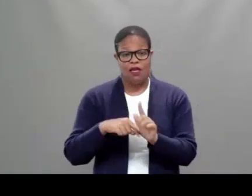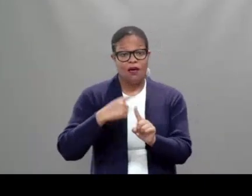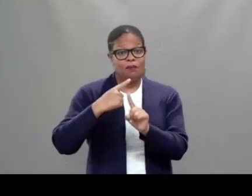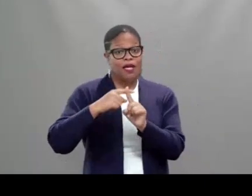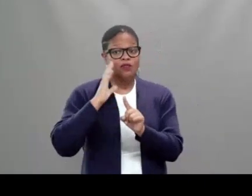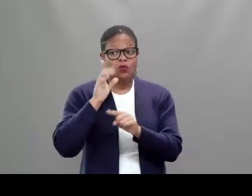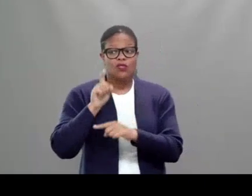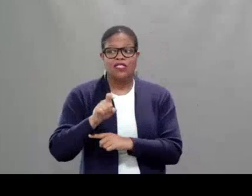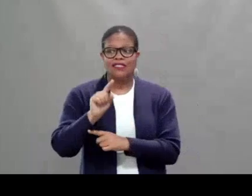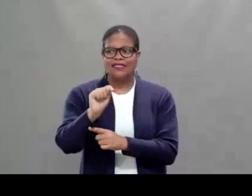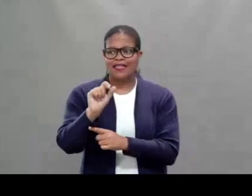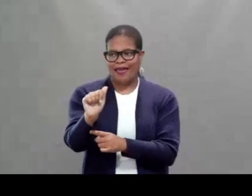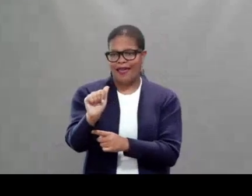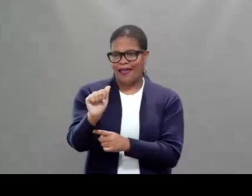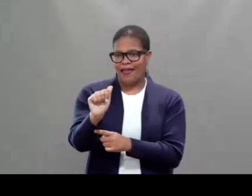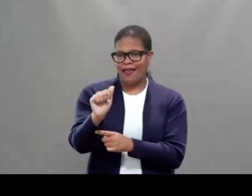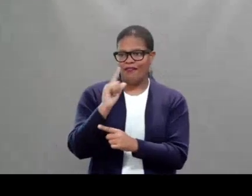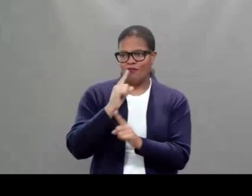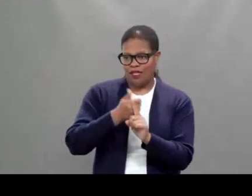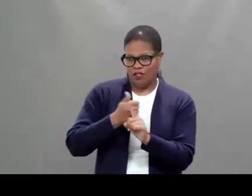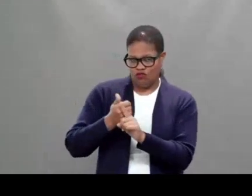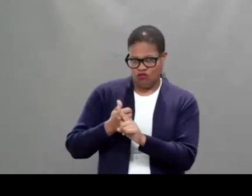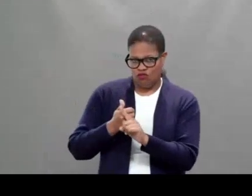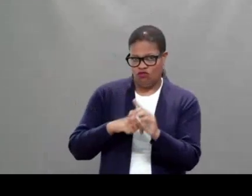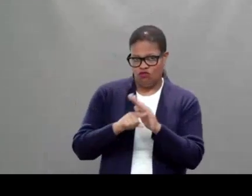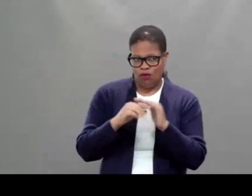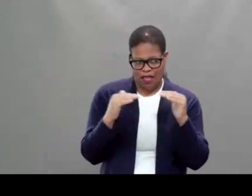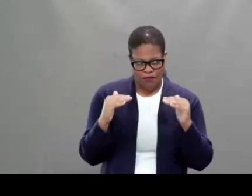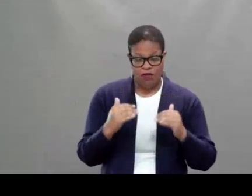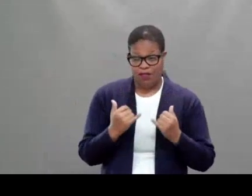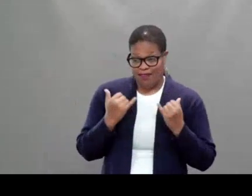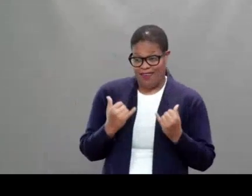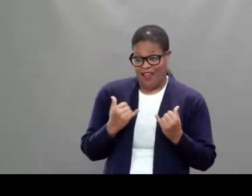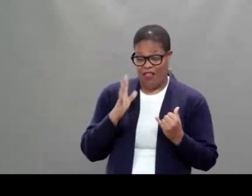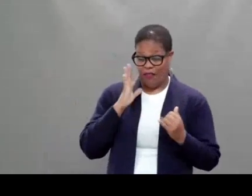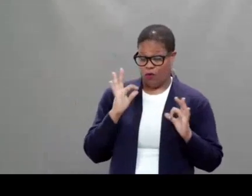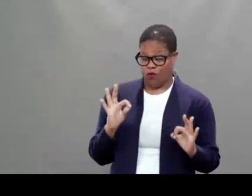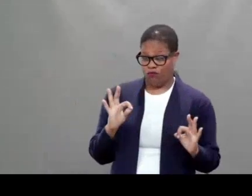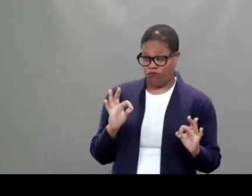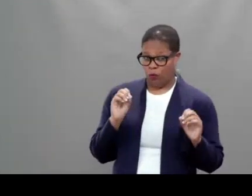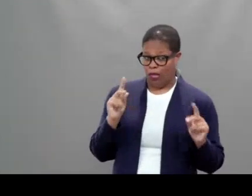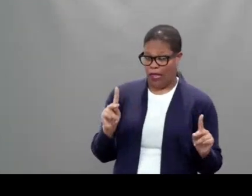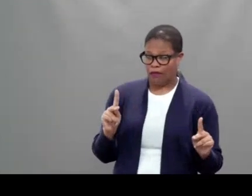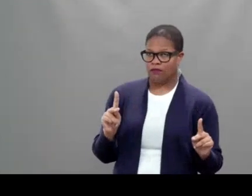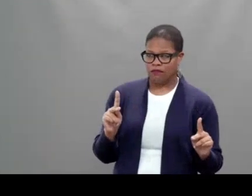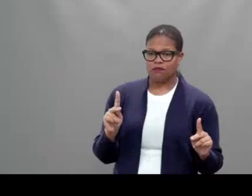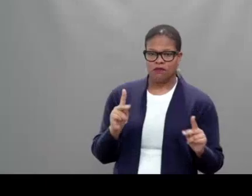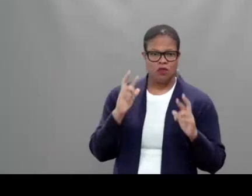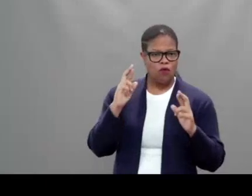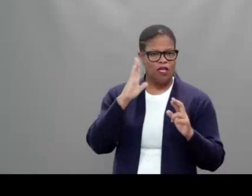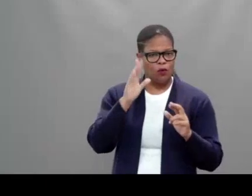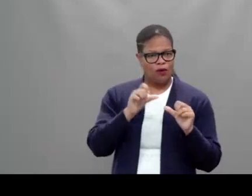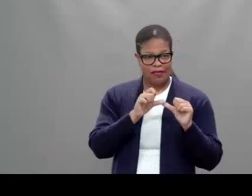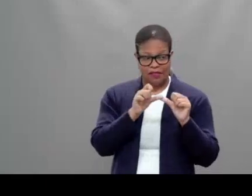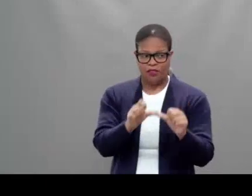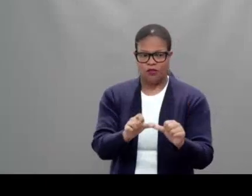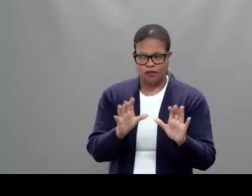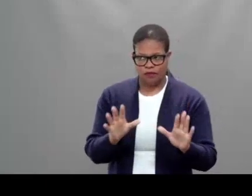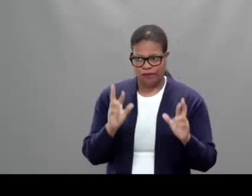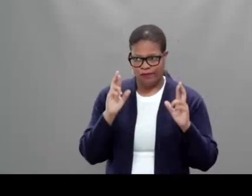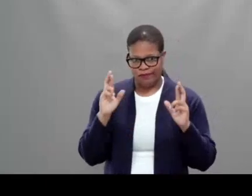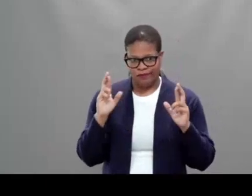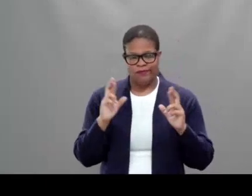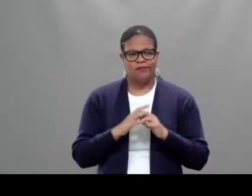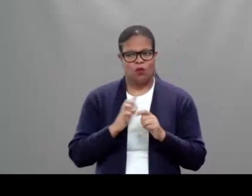those. But right now, we're looking like we're in pretty good shape. So hopefully that'll continue to be the